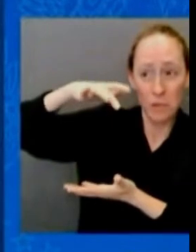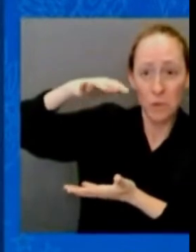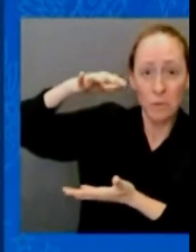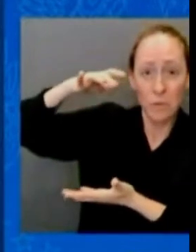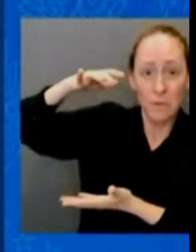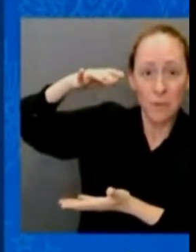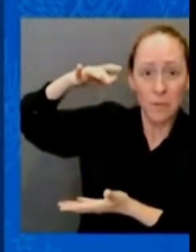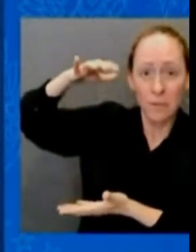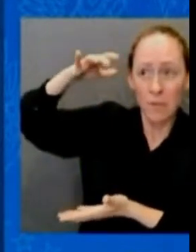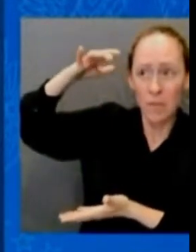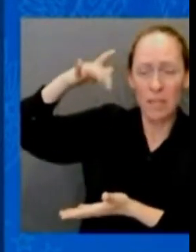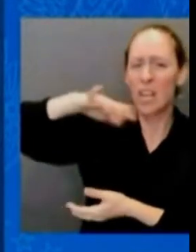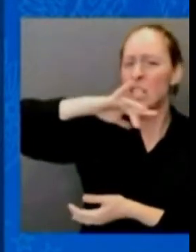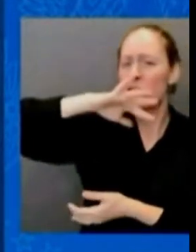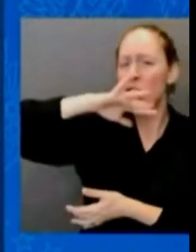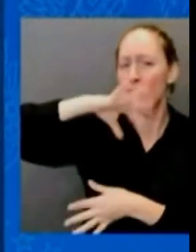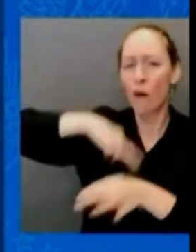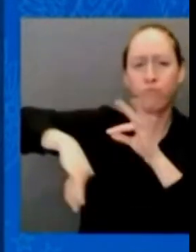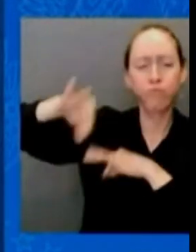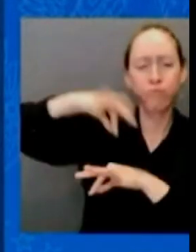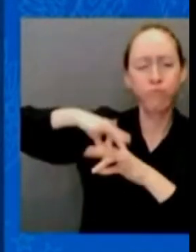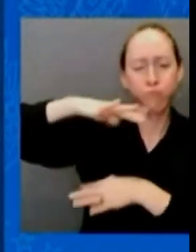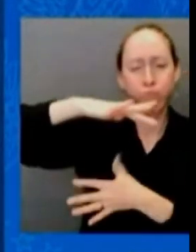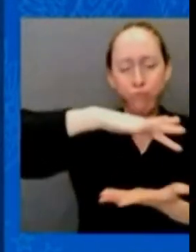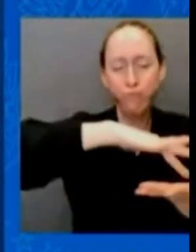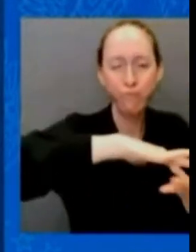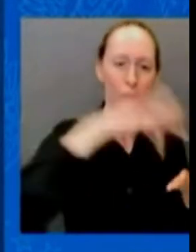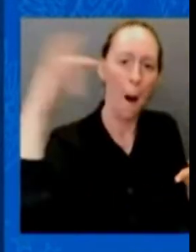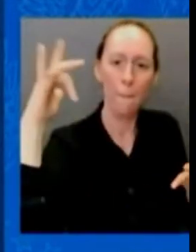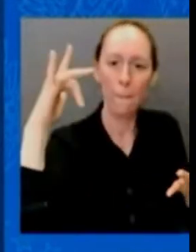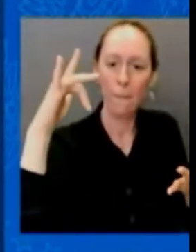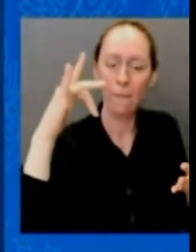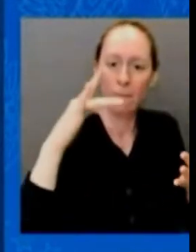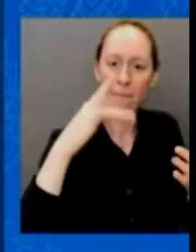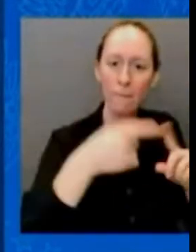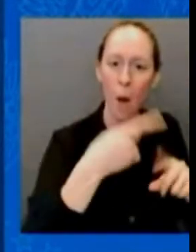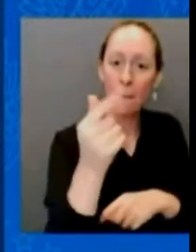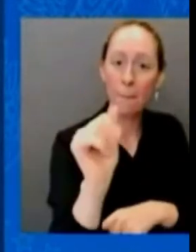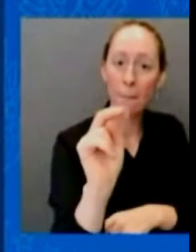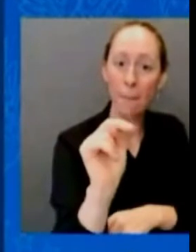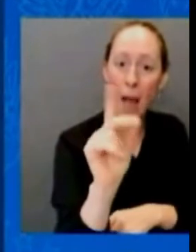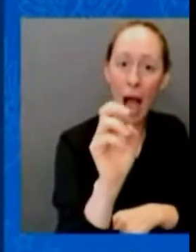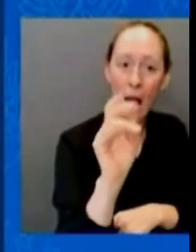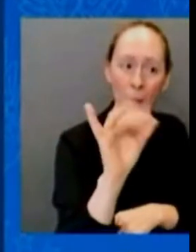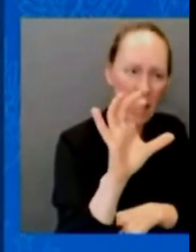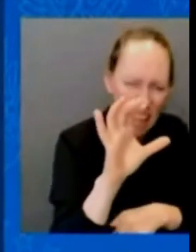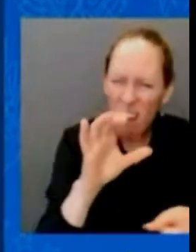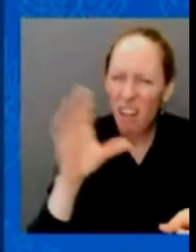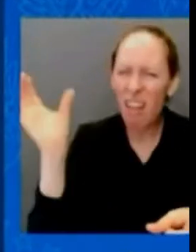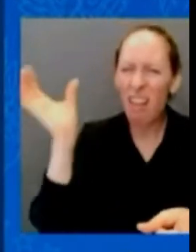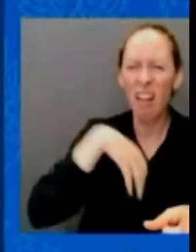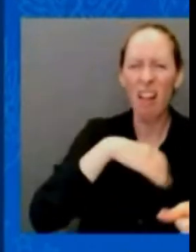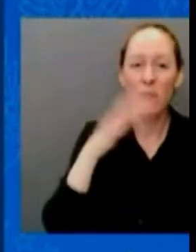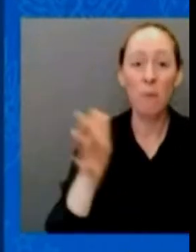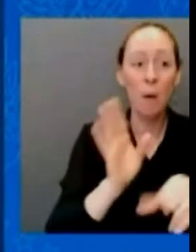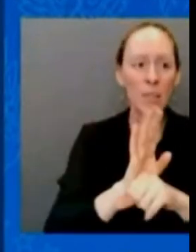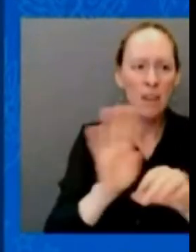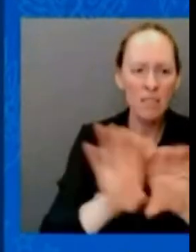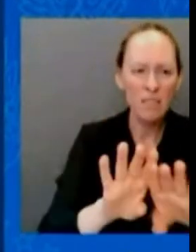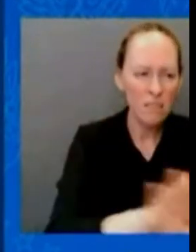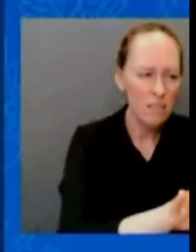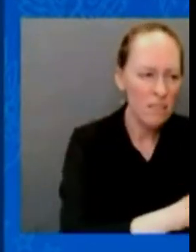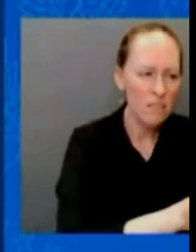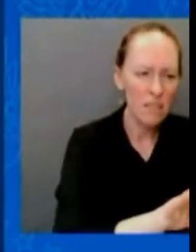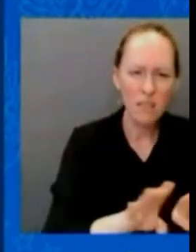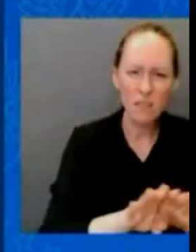in a much better place. 10 million jobs created since we took office, a record for any administration in